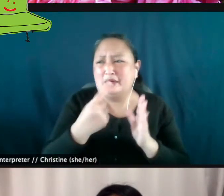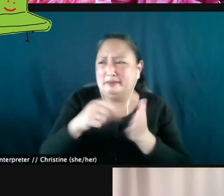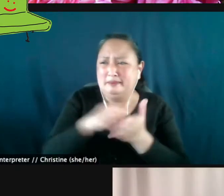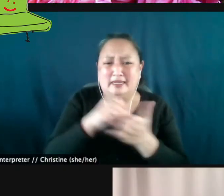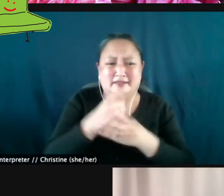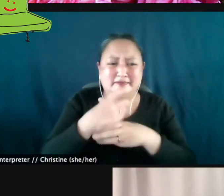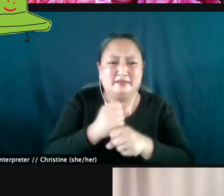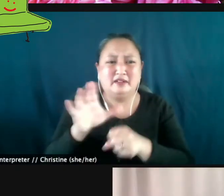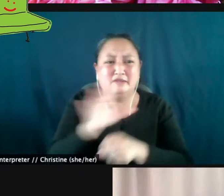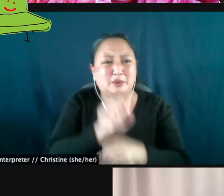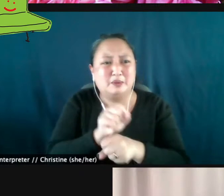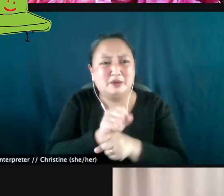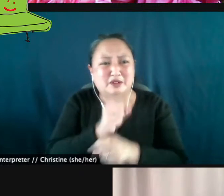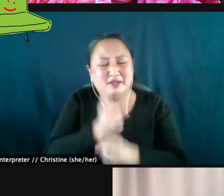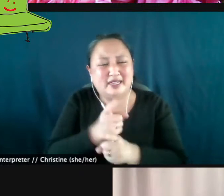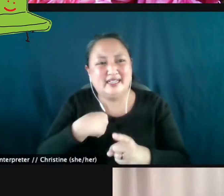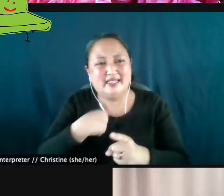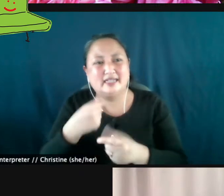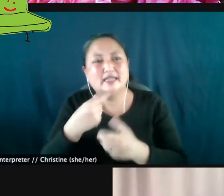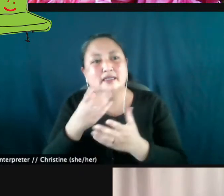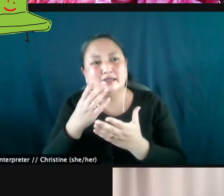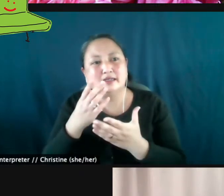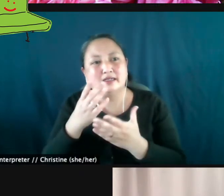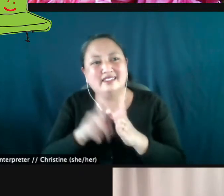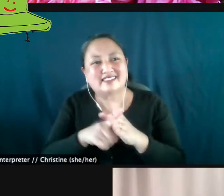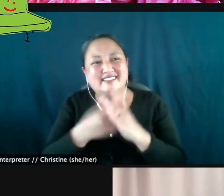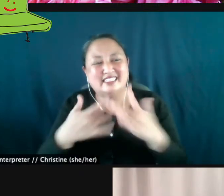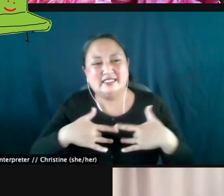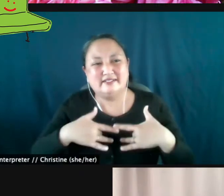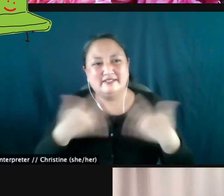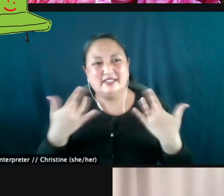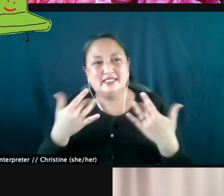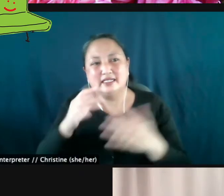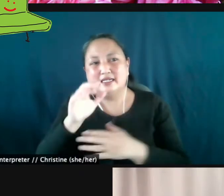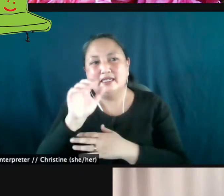of your work, right? And I go into this event, and the